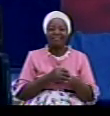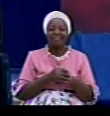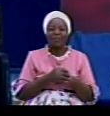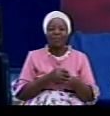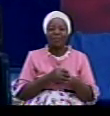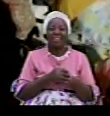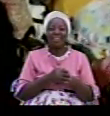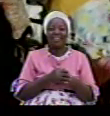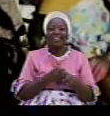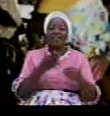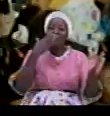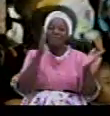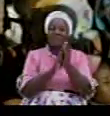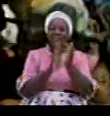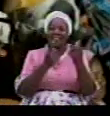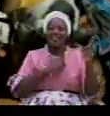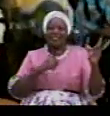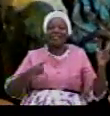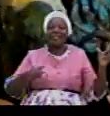Praise the Lord.